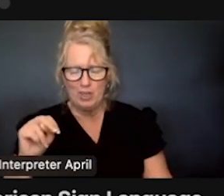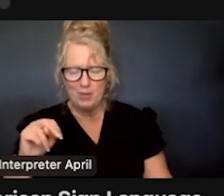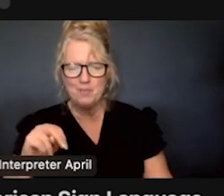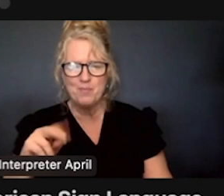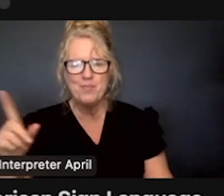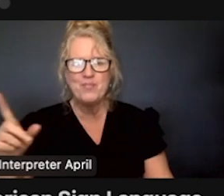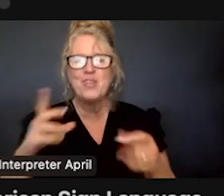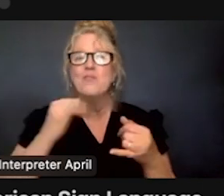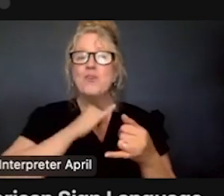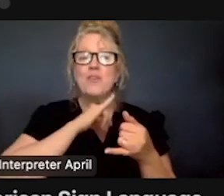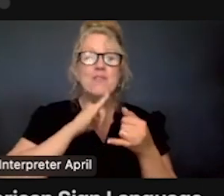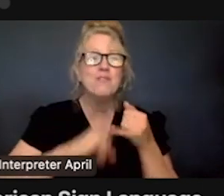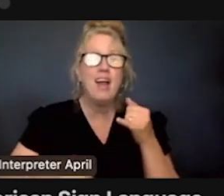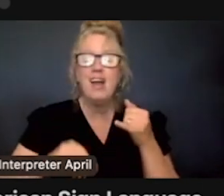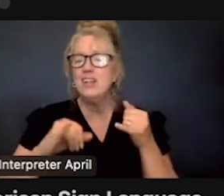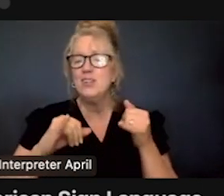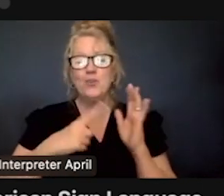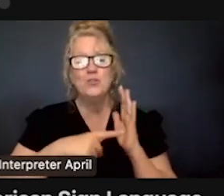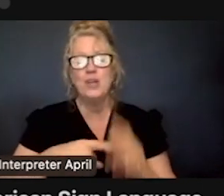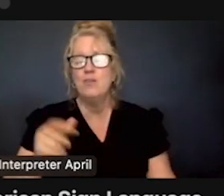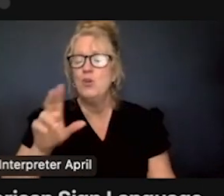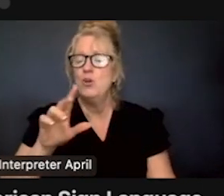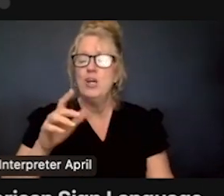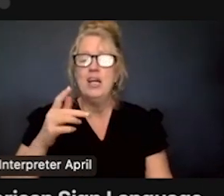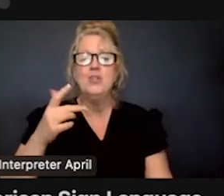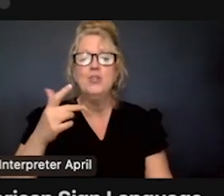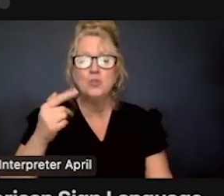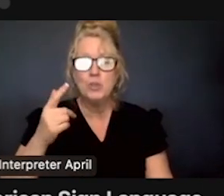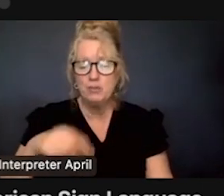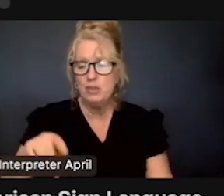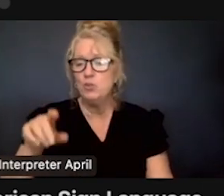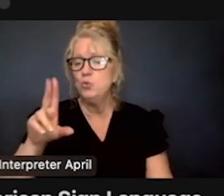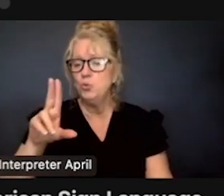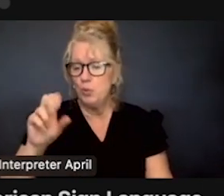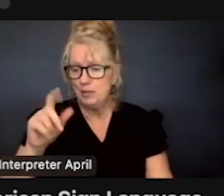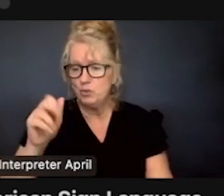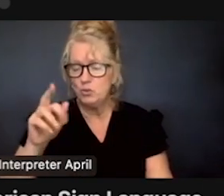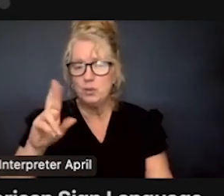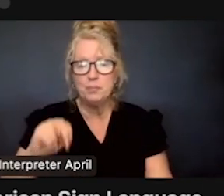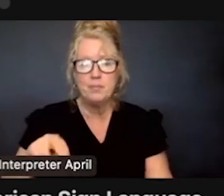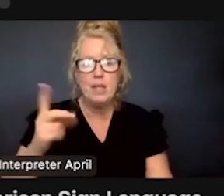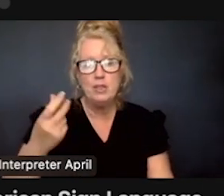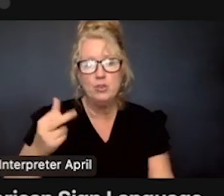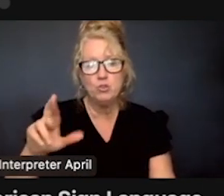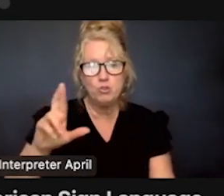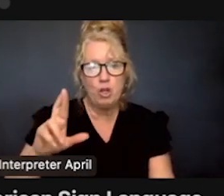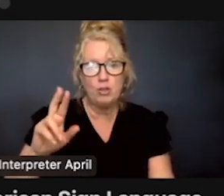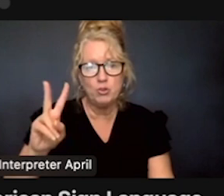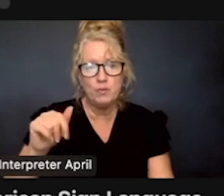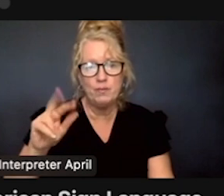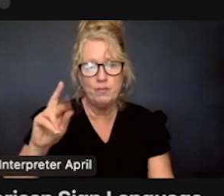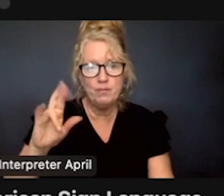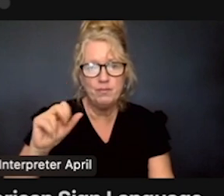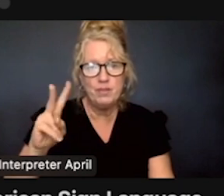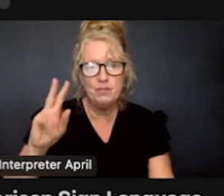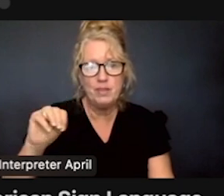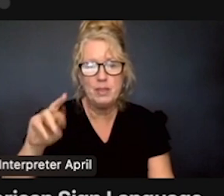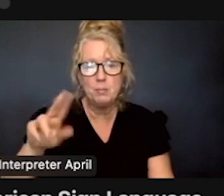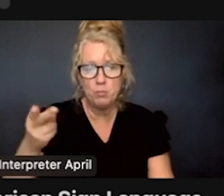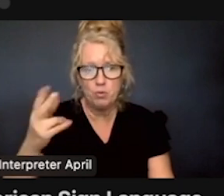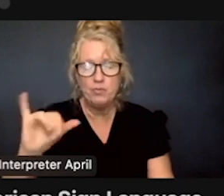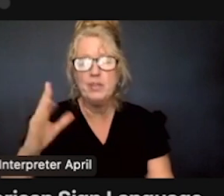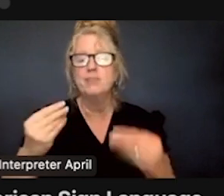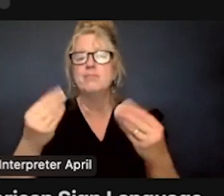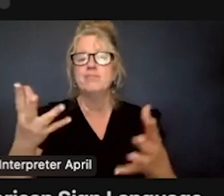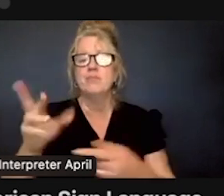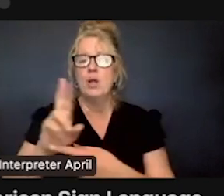final act as the 21st U.S. Surgeon General, Dr. Vivek Murthy offers his parting prescription